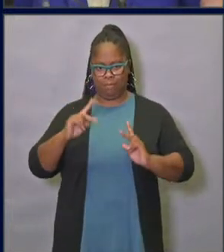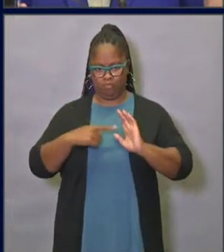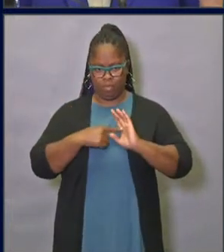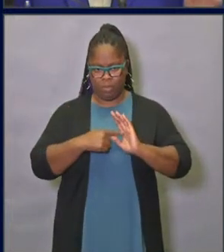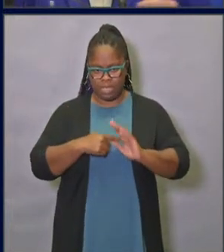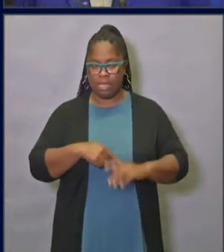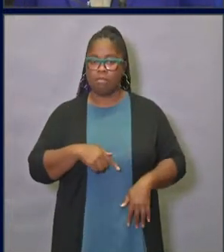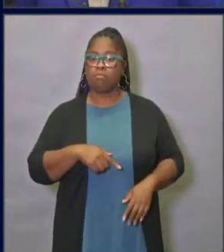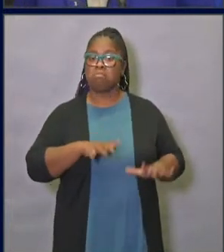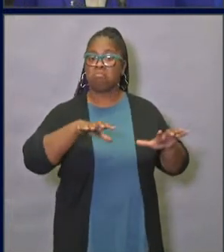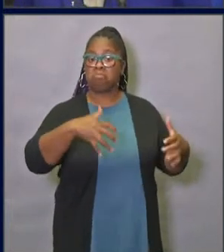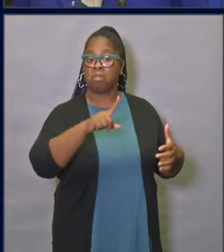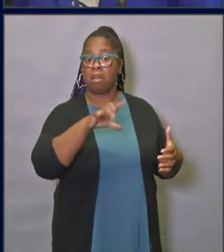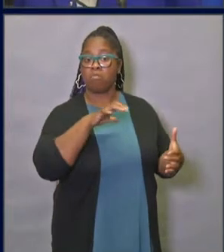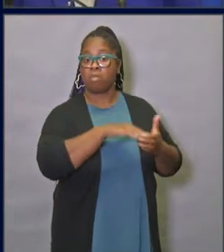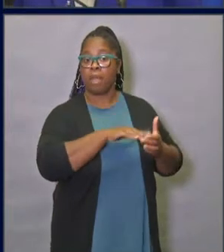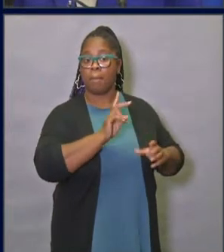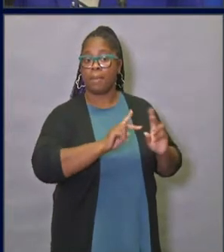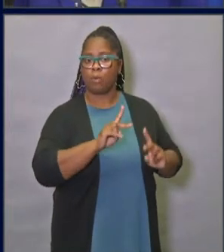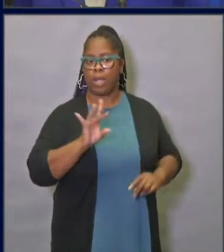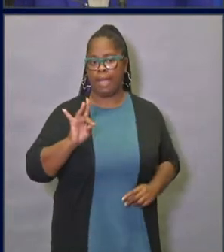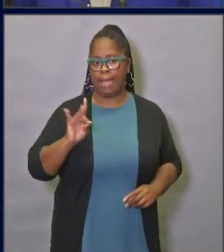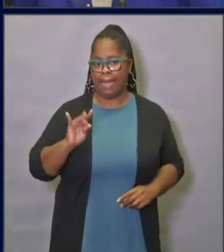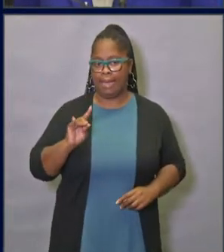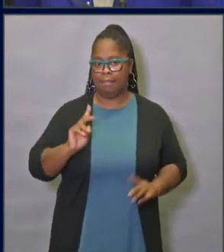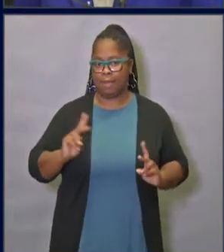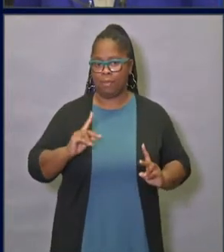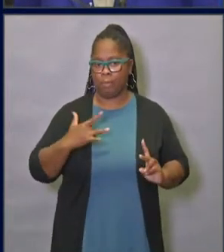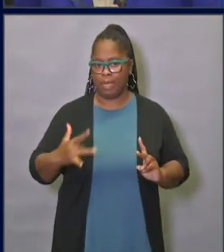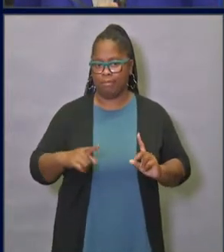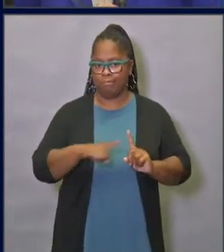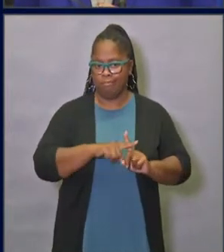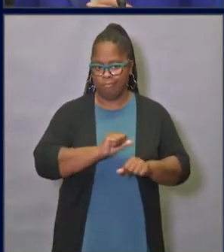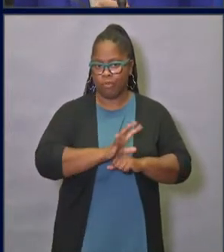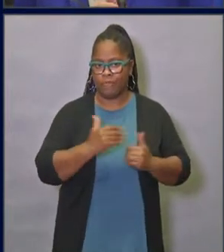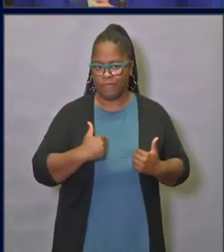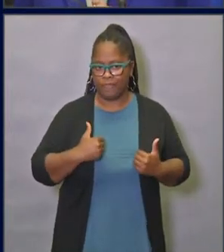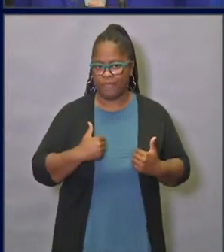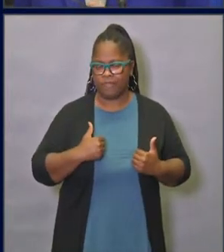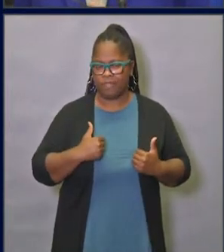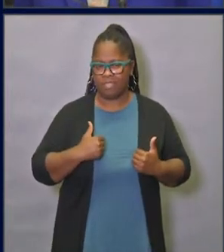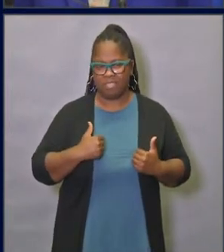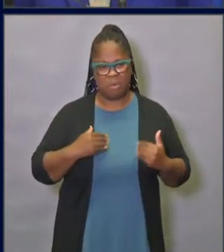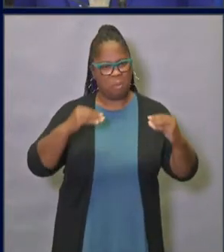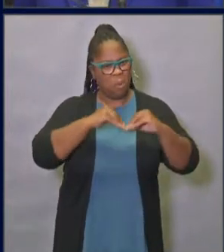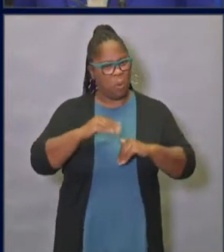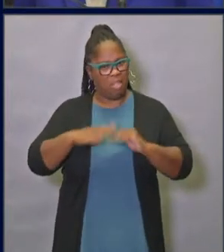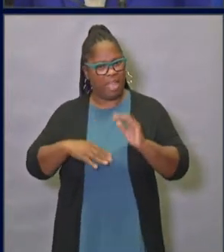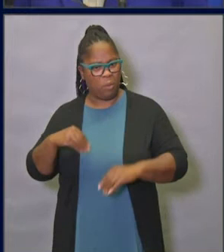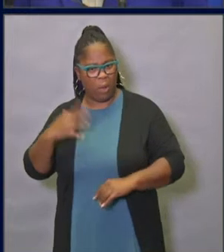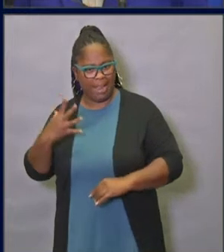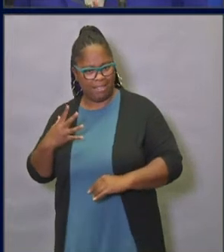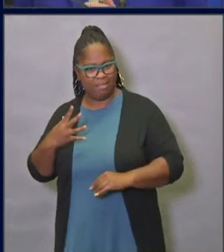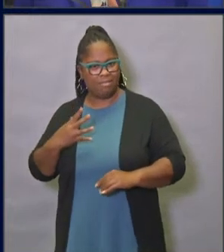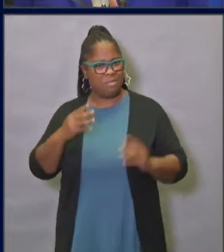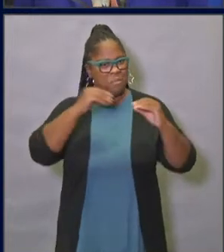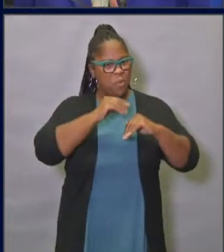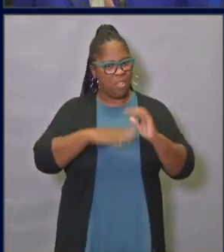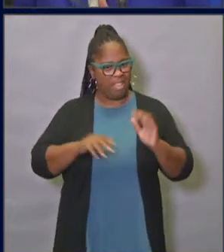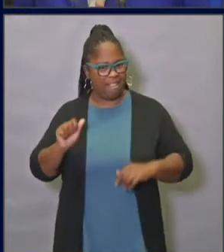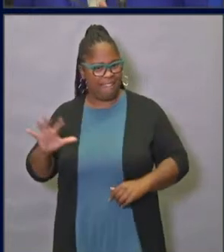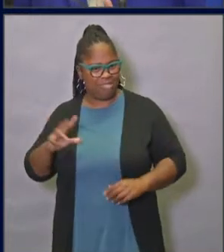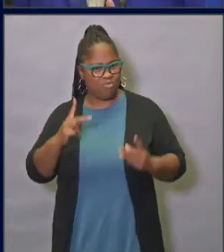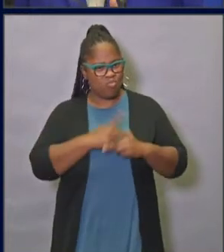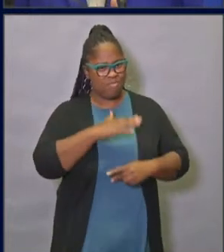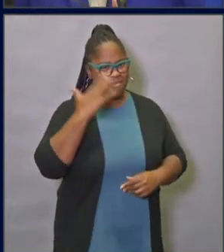100,000 people over this time period, was also far higher than that for white and Asian residents. But as